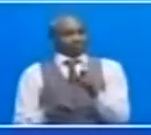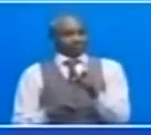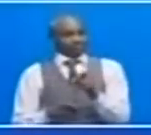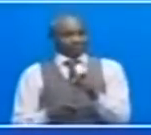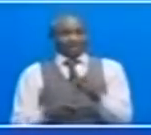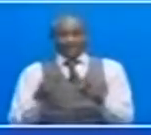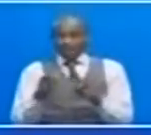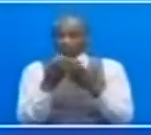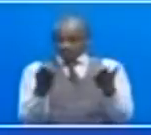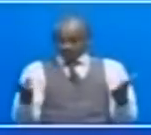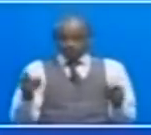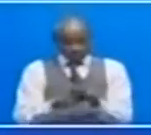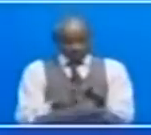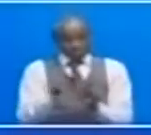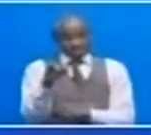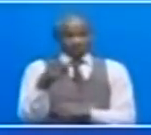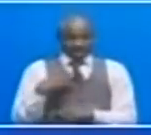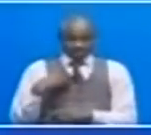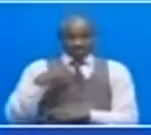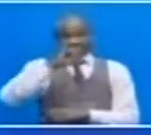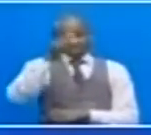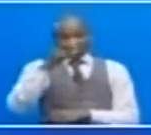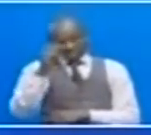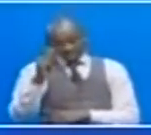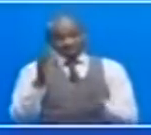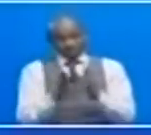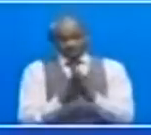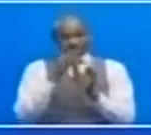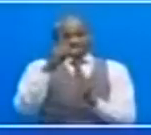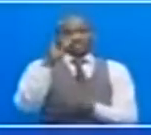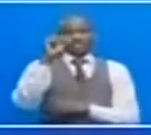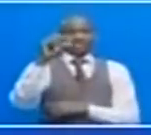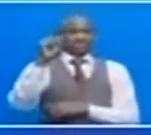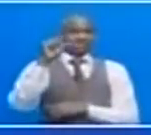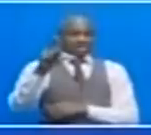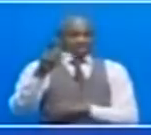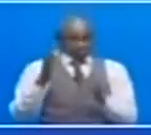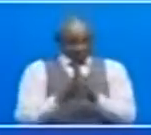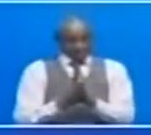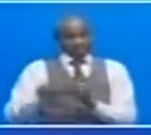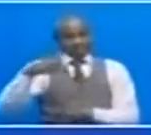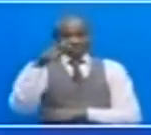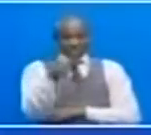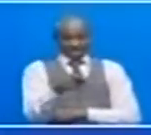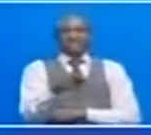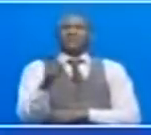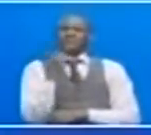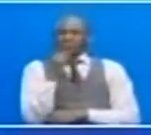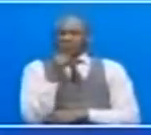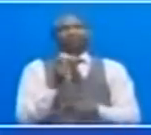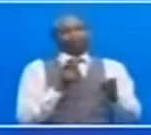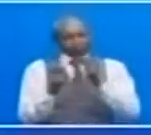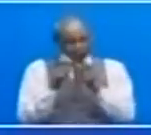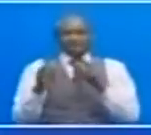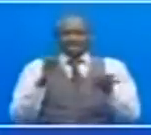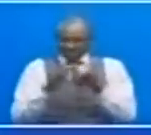the commodities, which are the jet, the diesel, and the gasoline, strict management of the inventory.